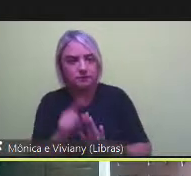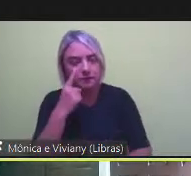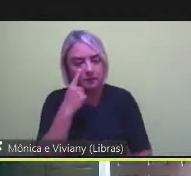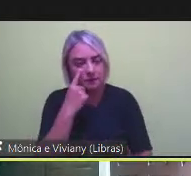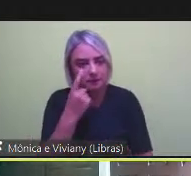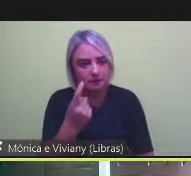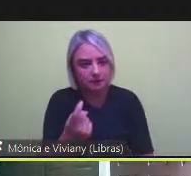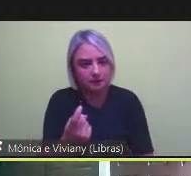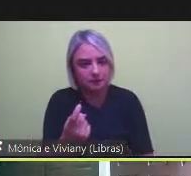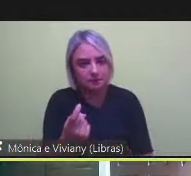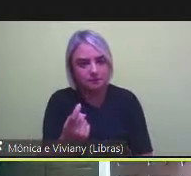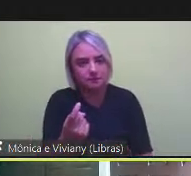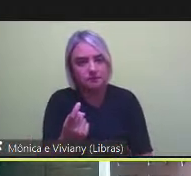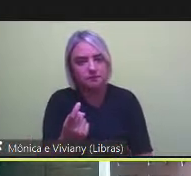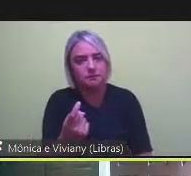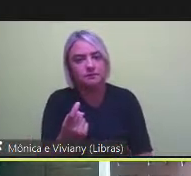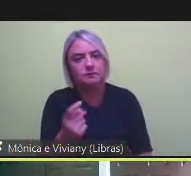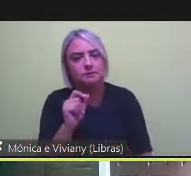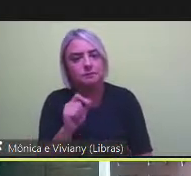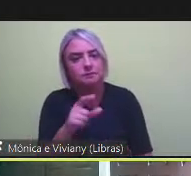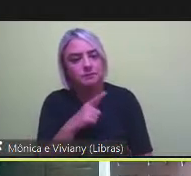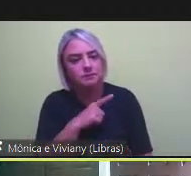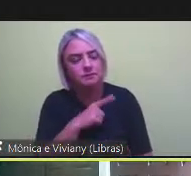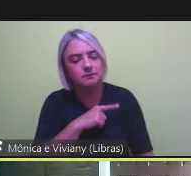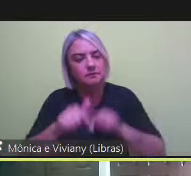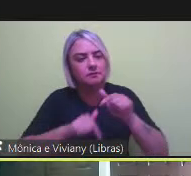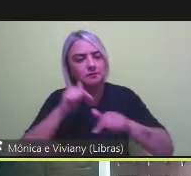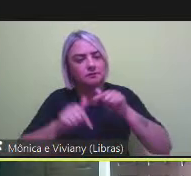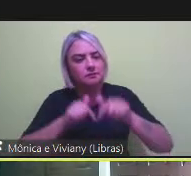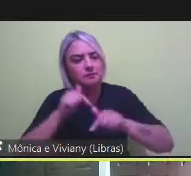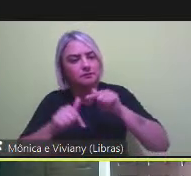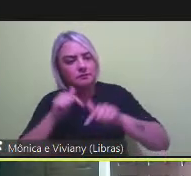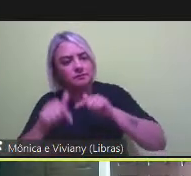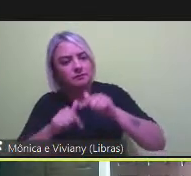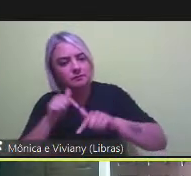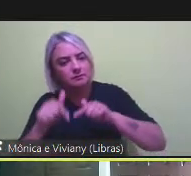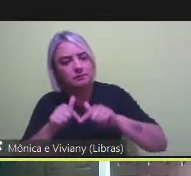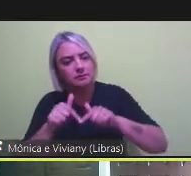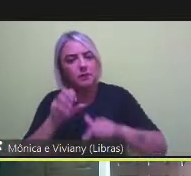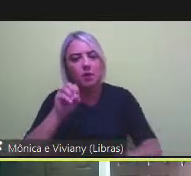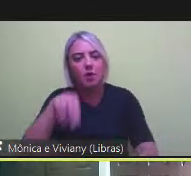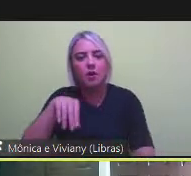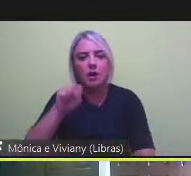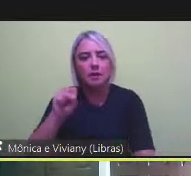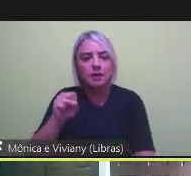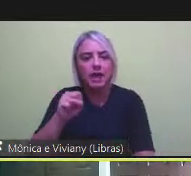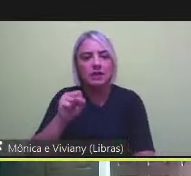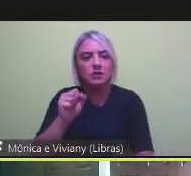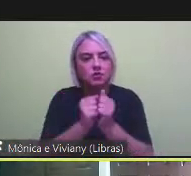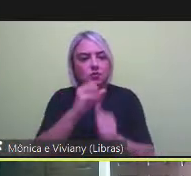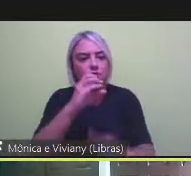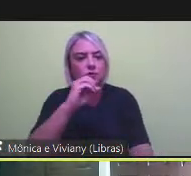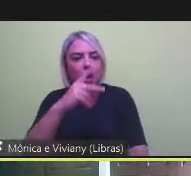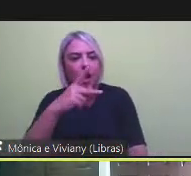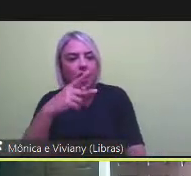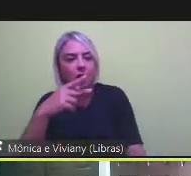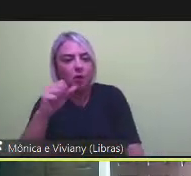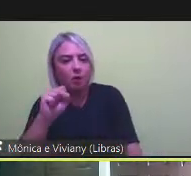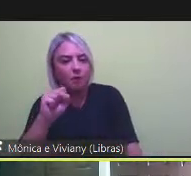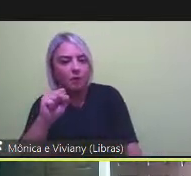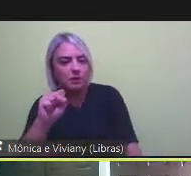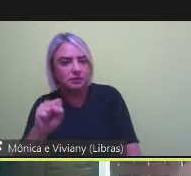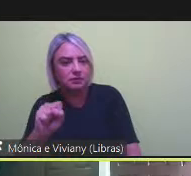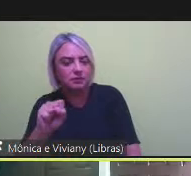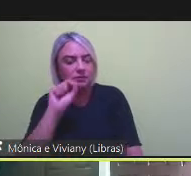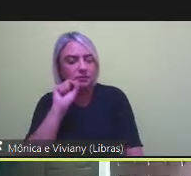working a lot with, and WHO PAHO, you will see more on their website concerning the self-management program because